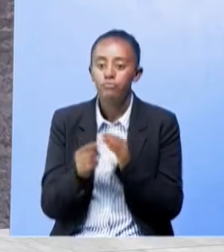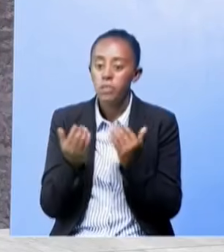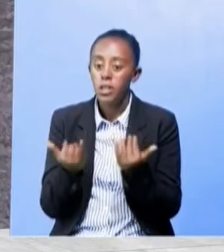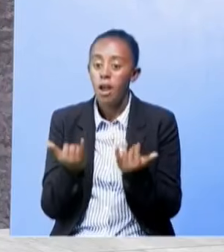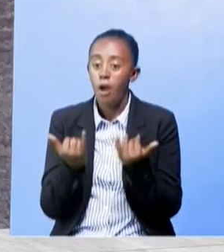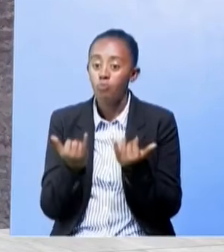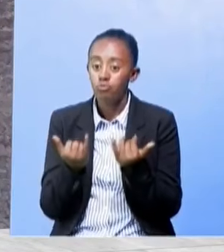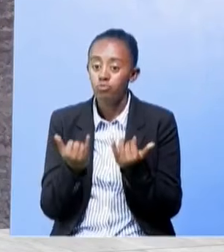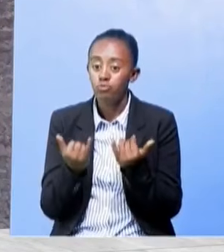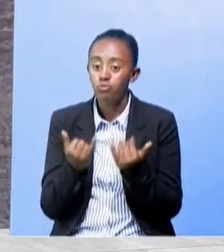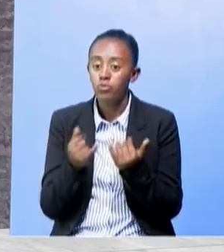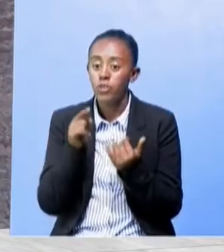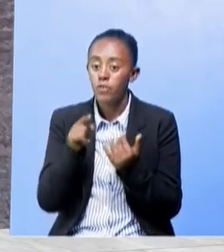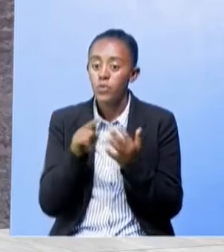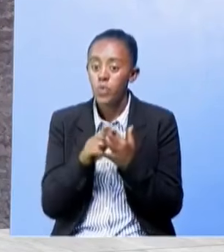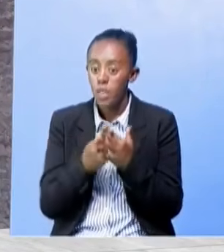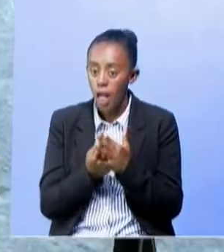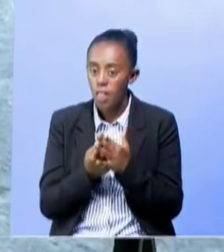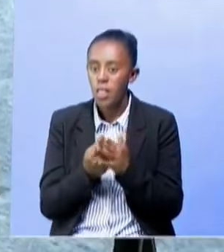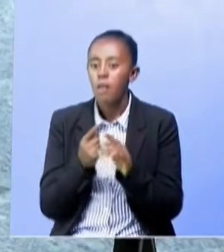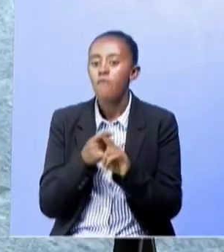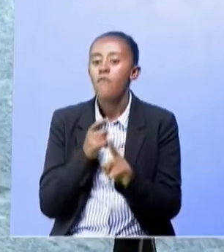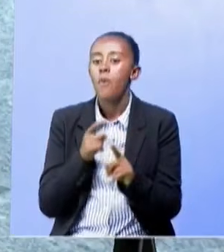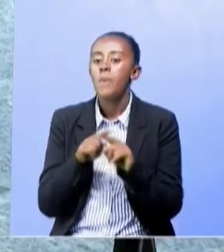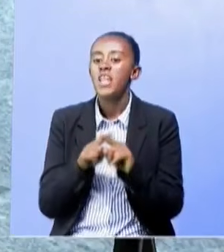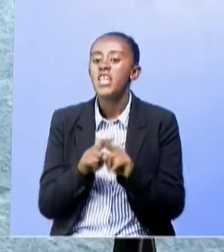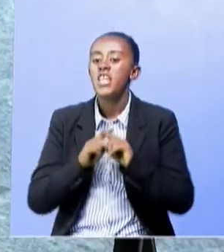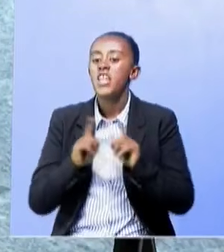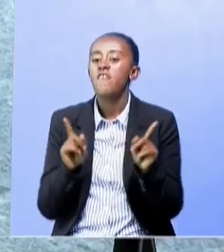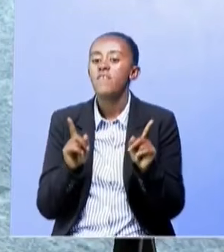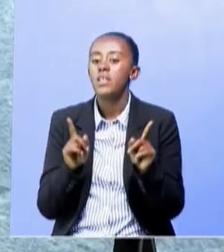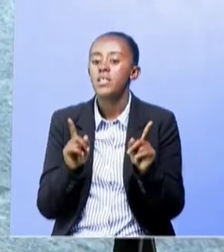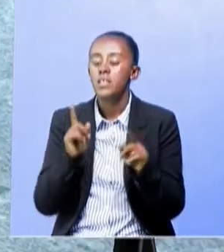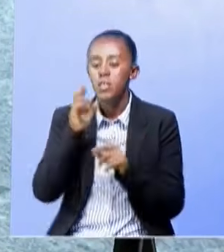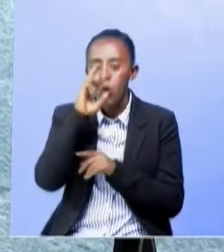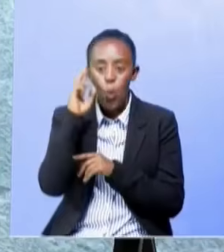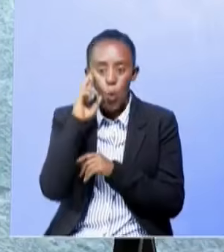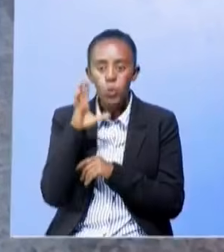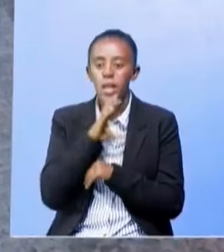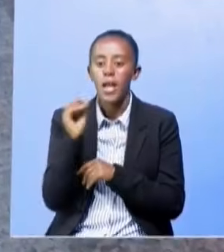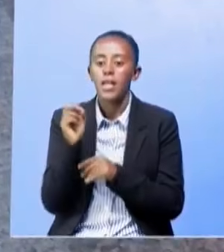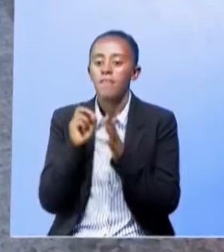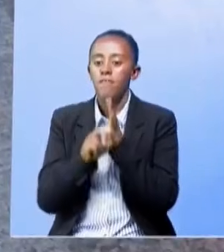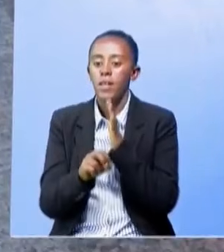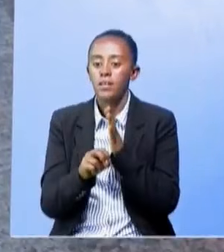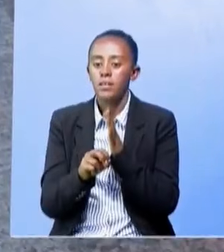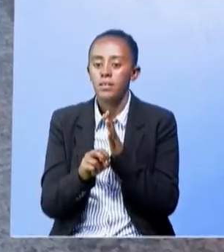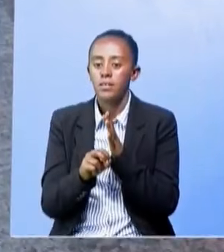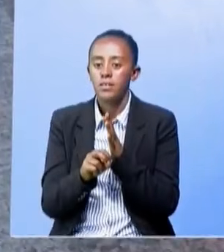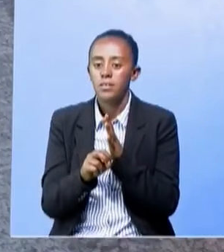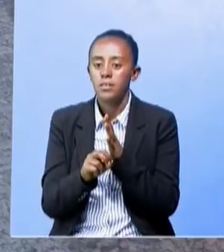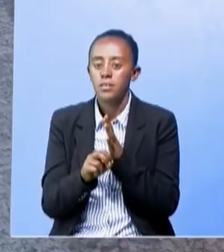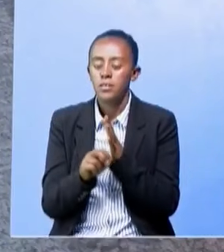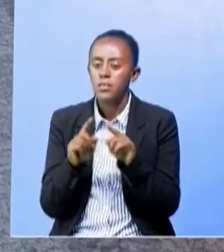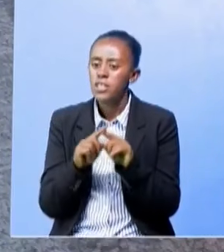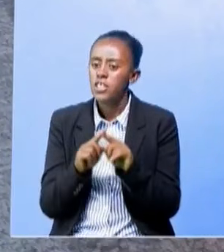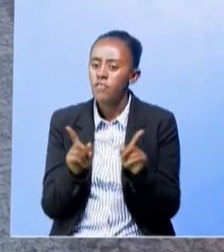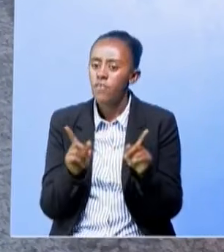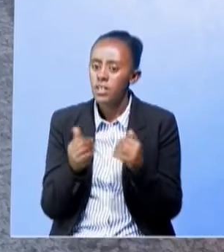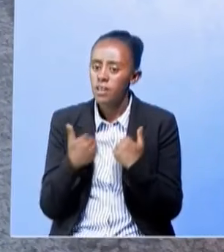it's better if we start from the difference between cause and effect. Do you know the